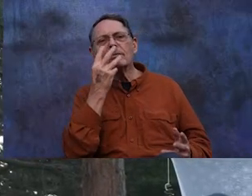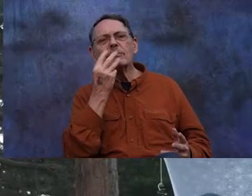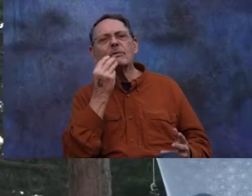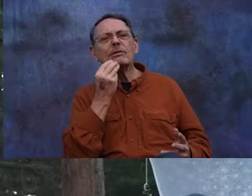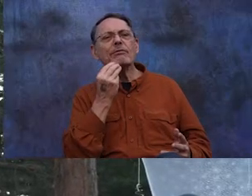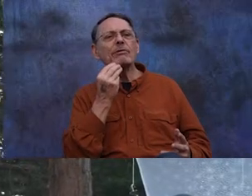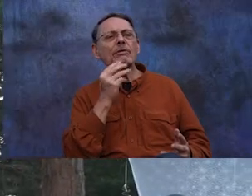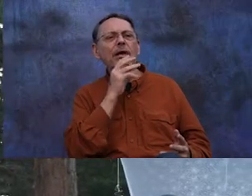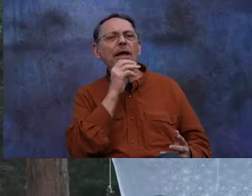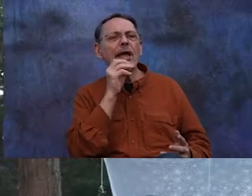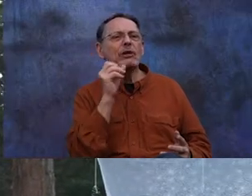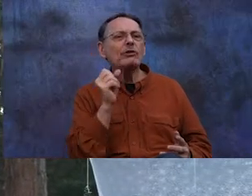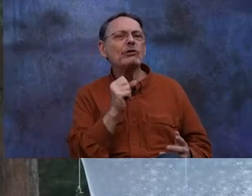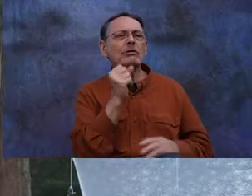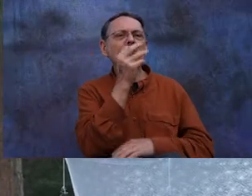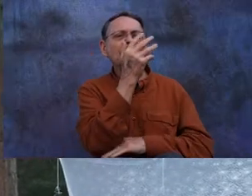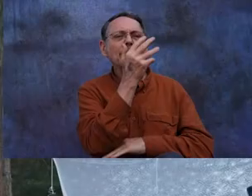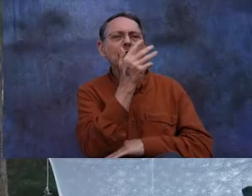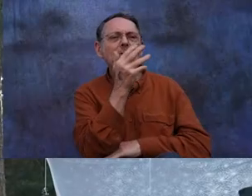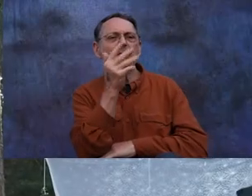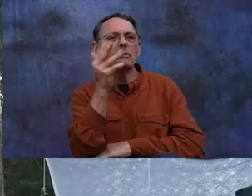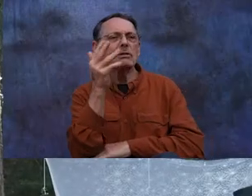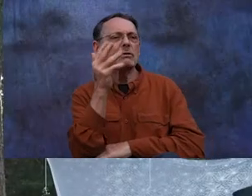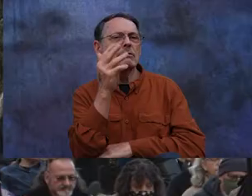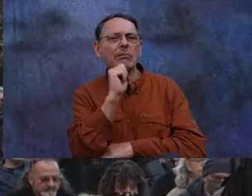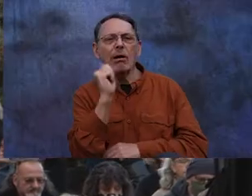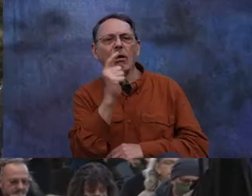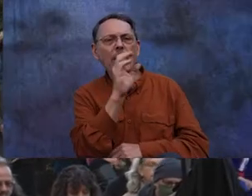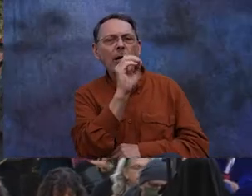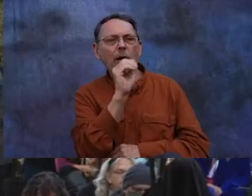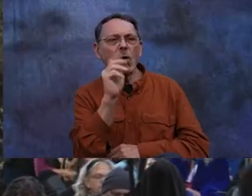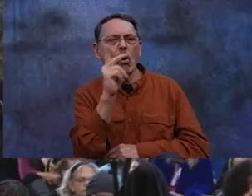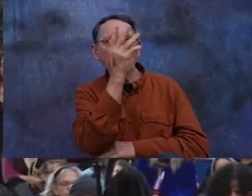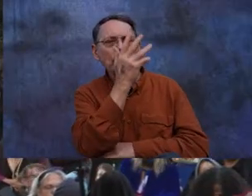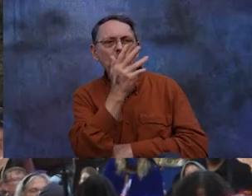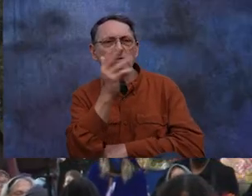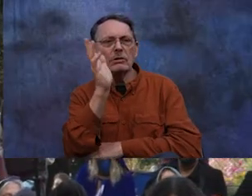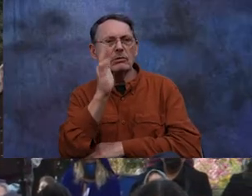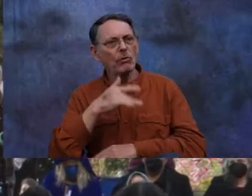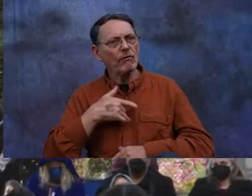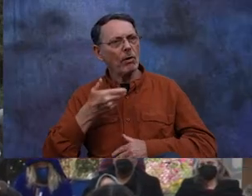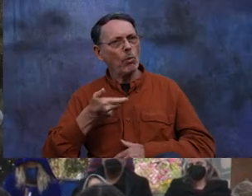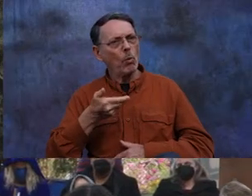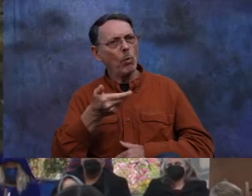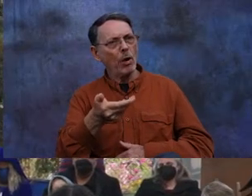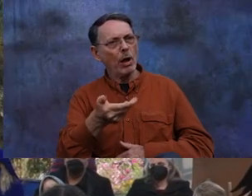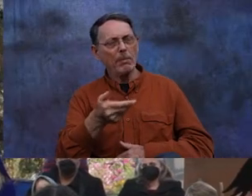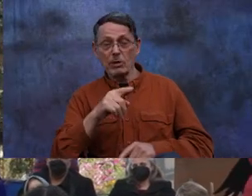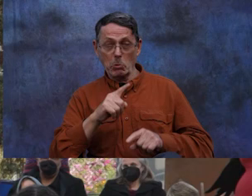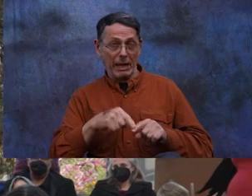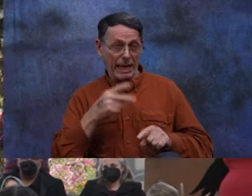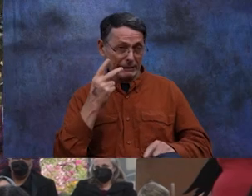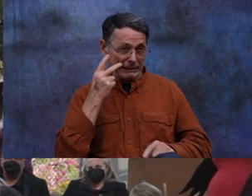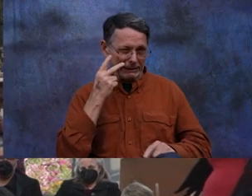beautiful ancient grove of oak trees. And you feel them welcome you, even though you cannot see a